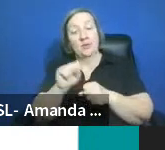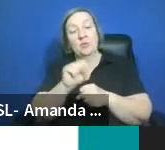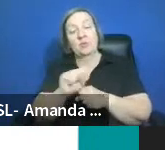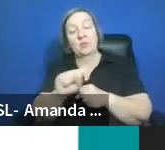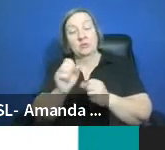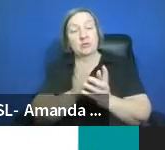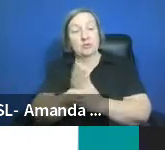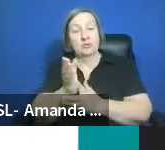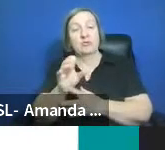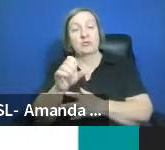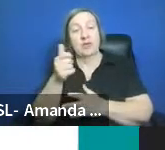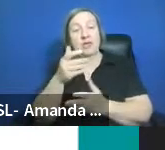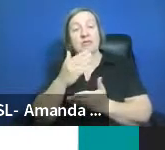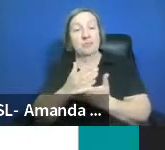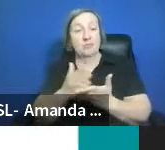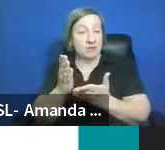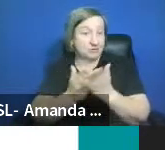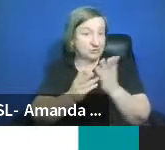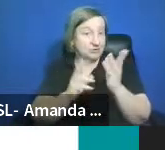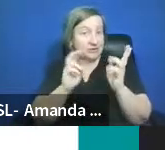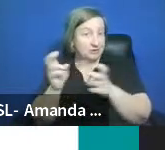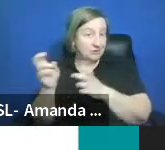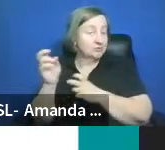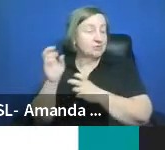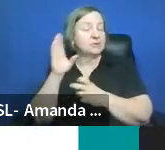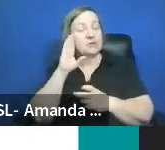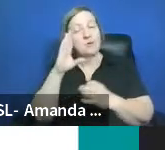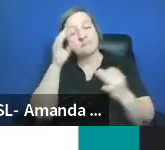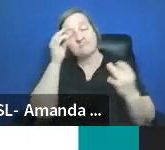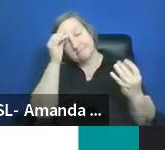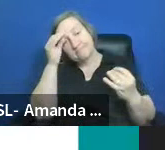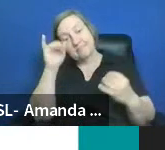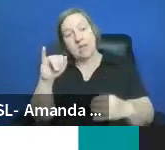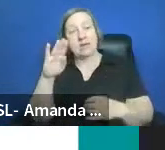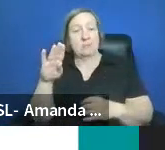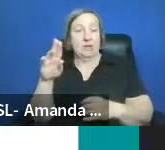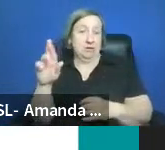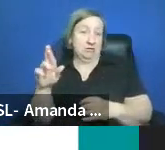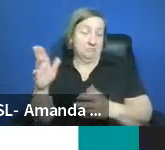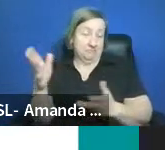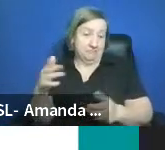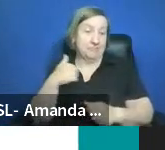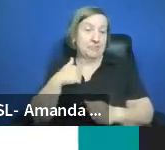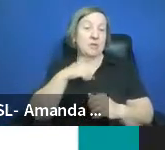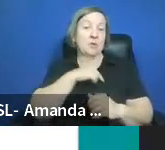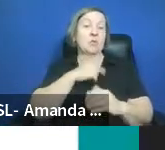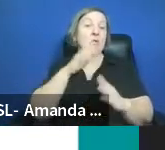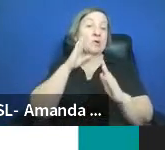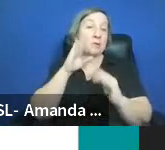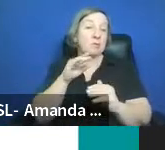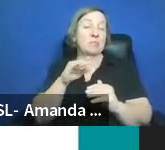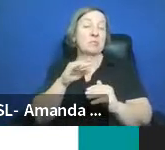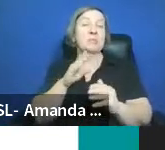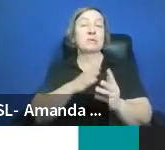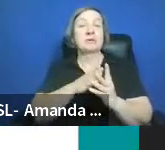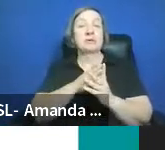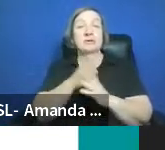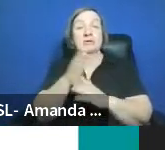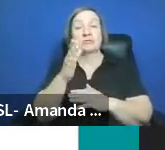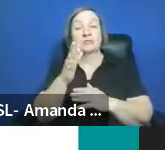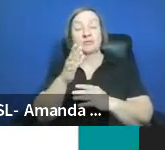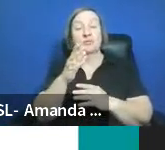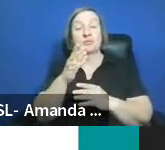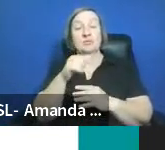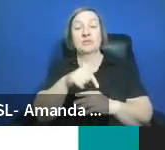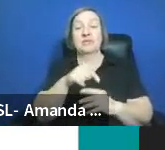through the other budget issues that they'll be considering IBR. So our hope is that through closure of